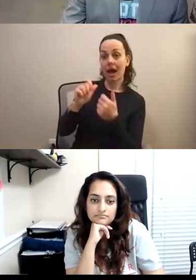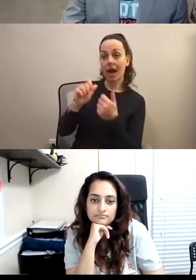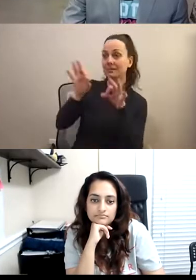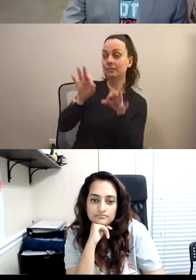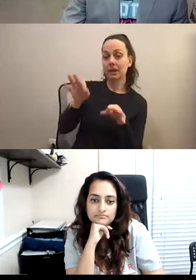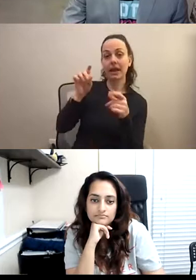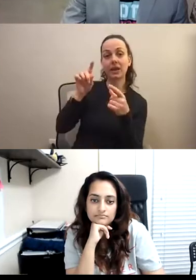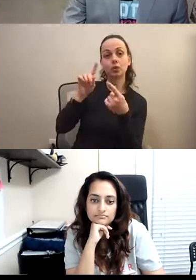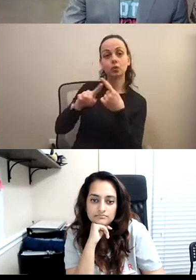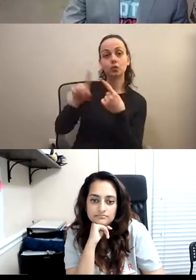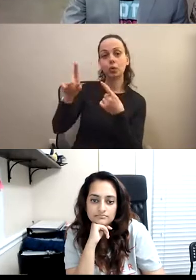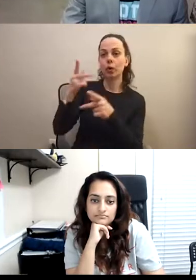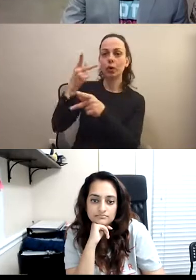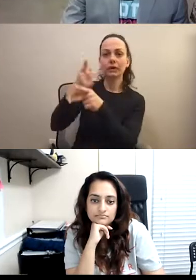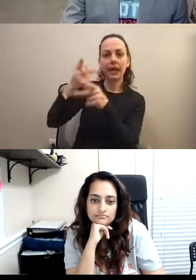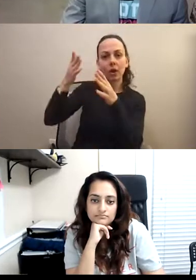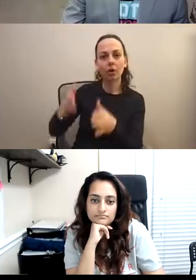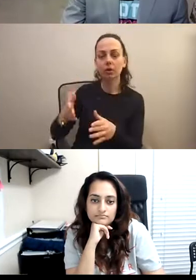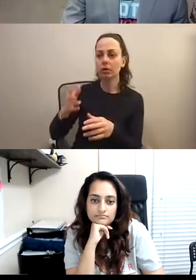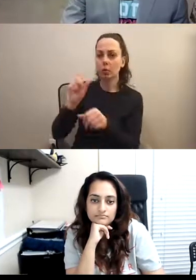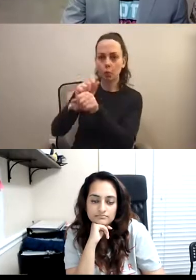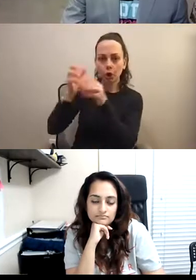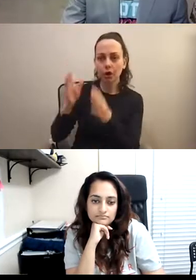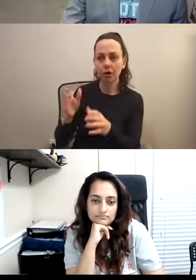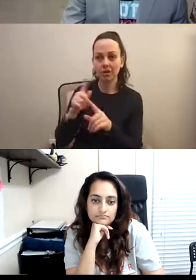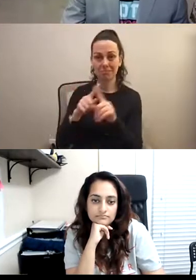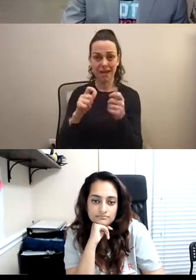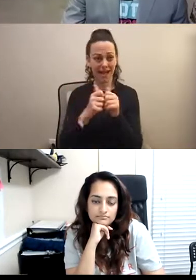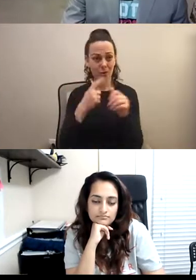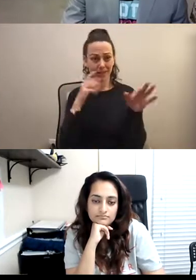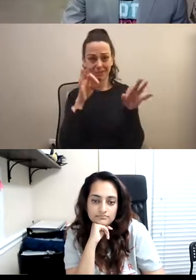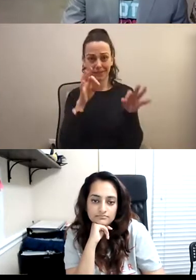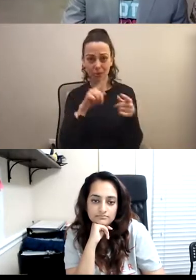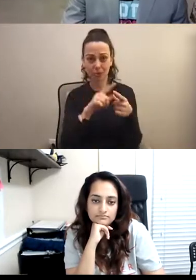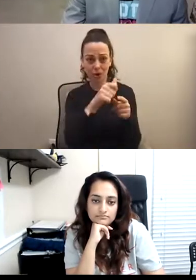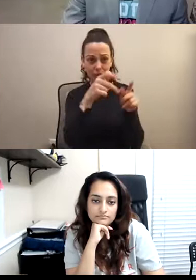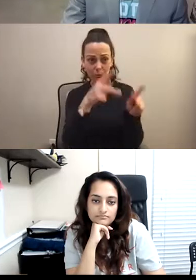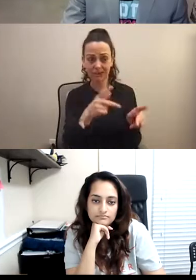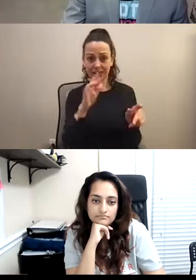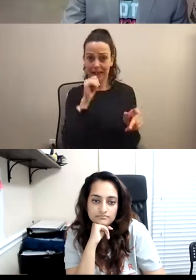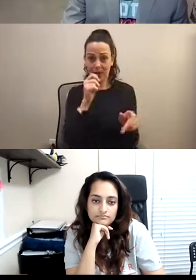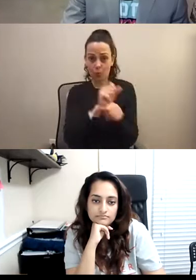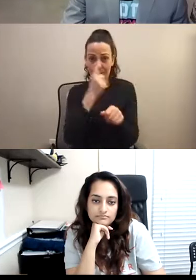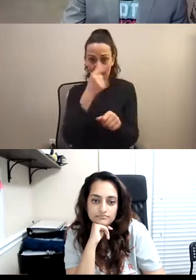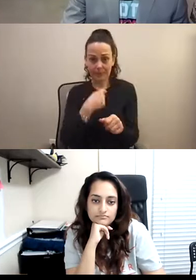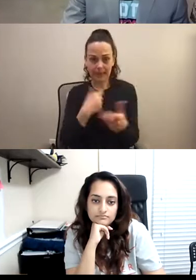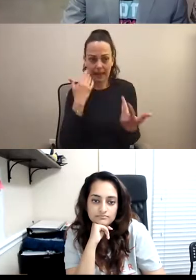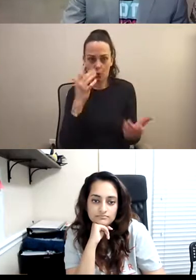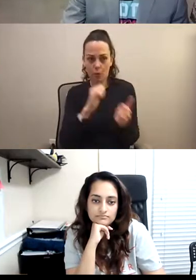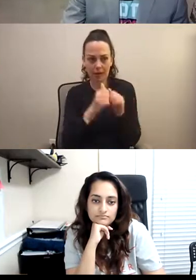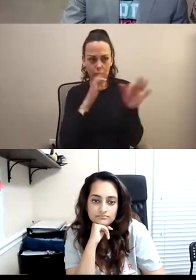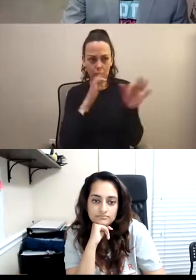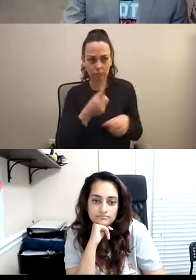ask for my needs to somebody that would want to care for me as a human. I don't know how to do that. Yeah.